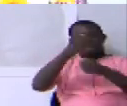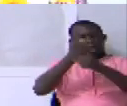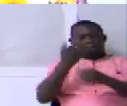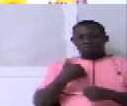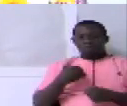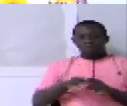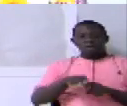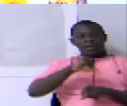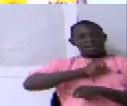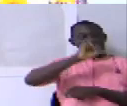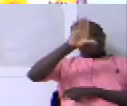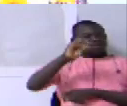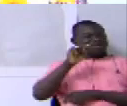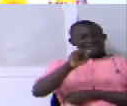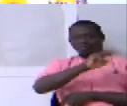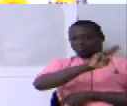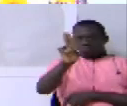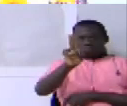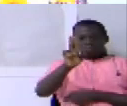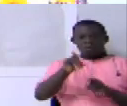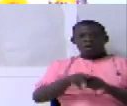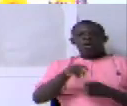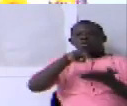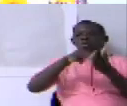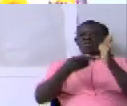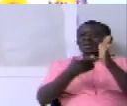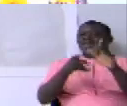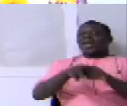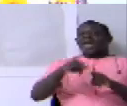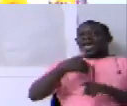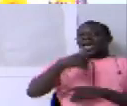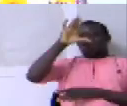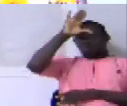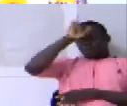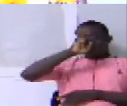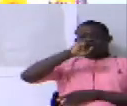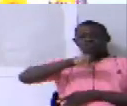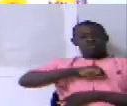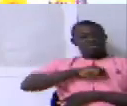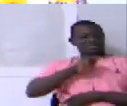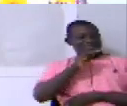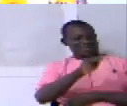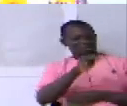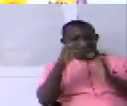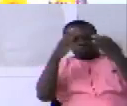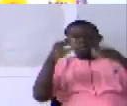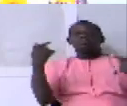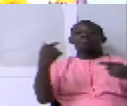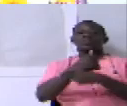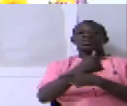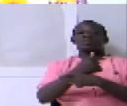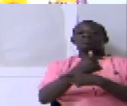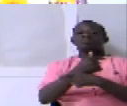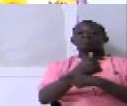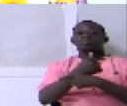But he is not doing that. So which means I understand that his case was a mistake. And